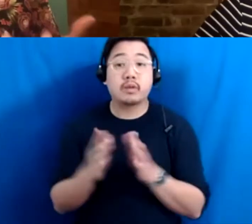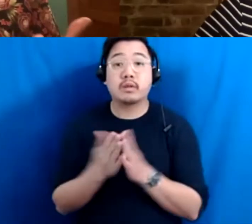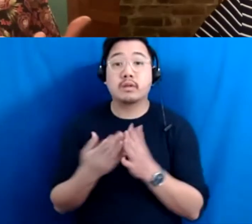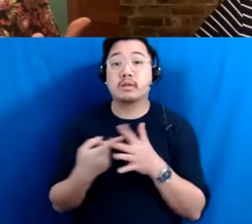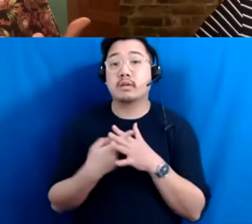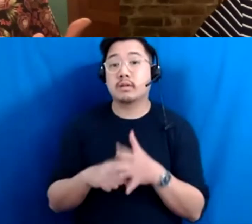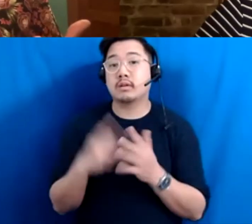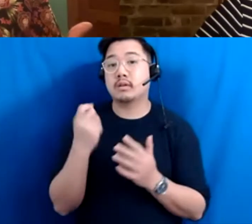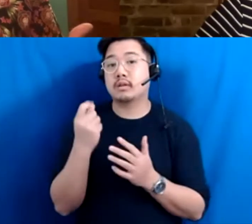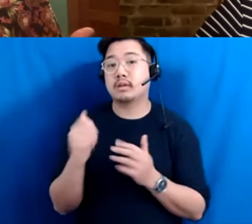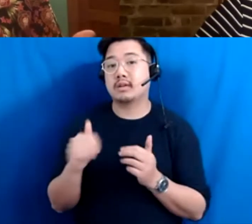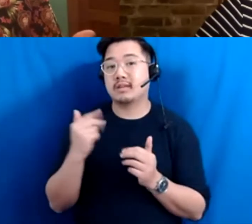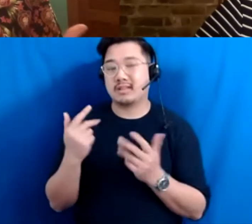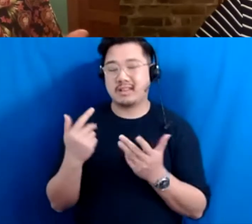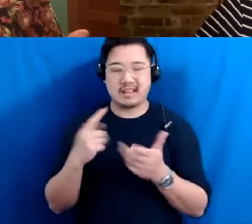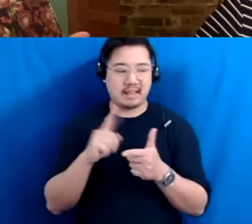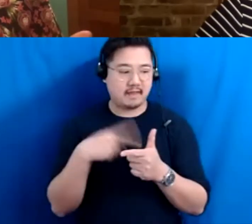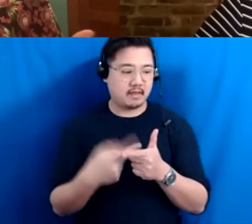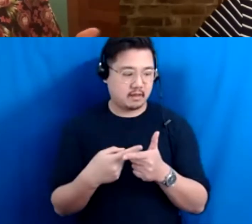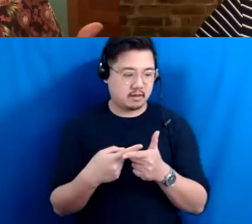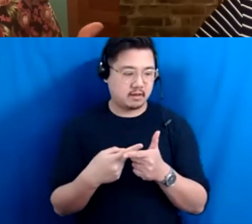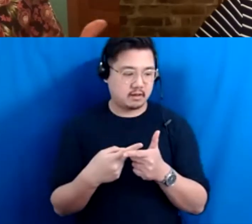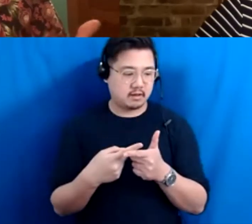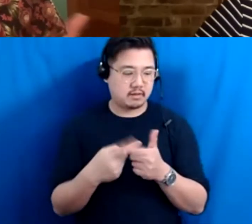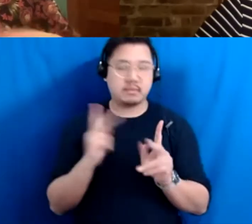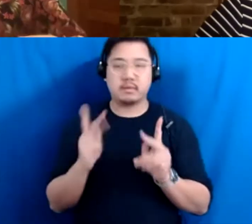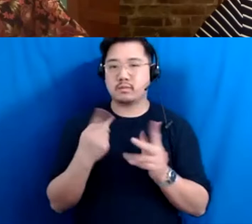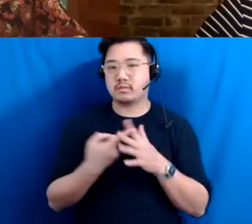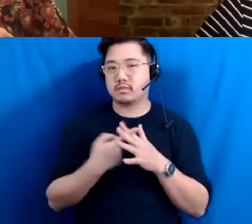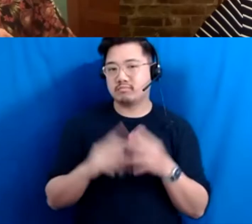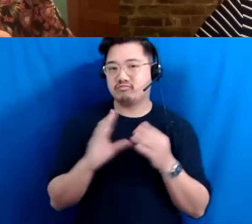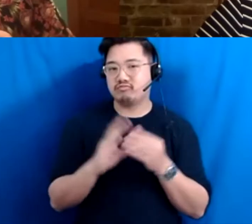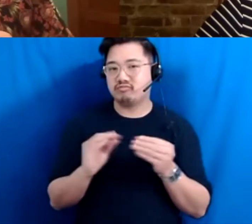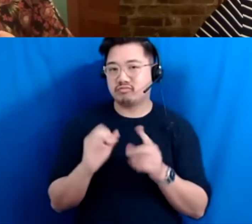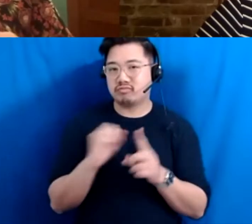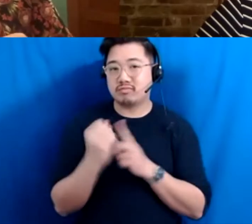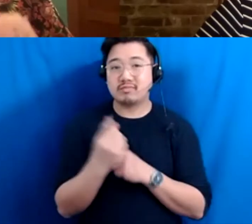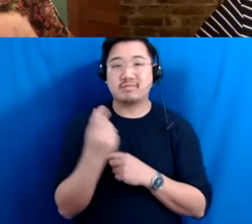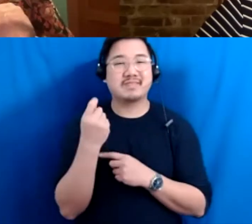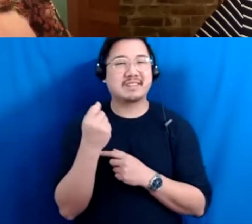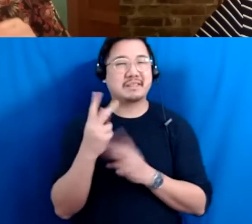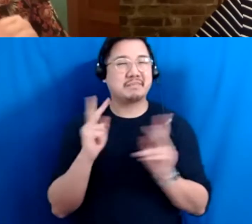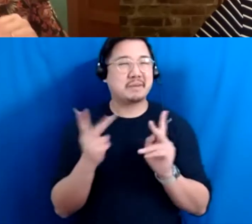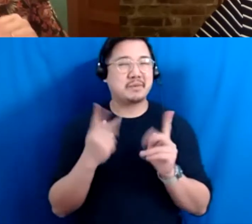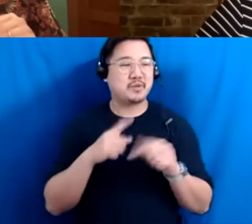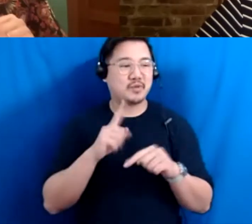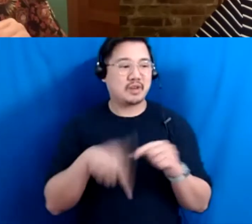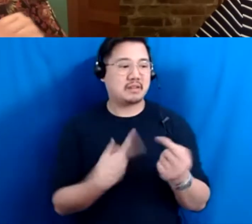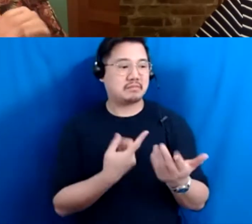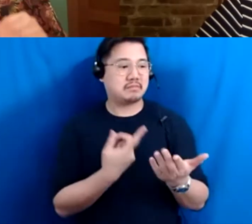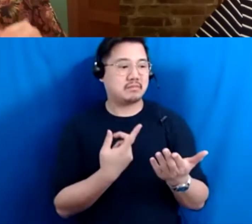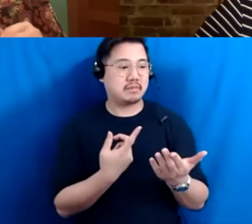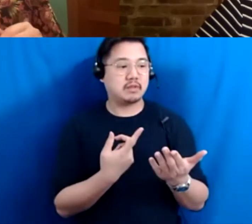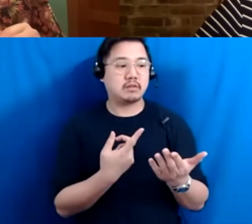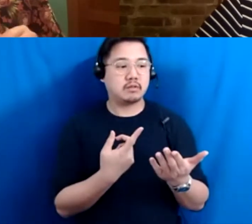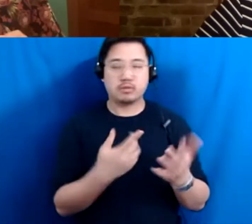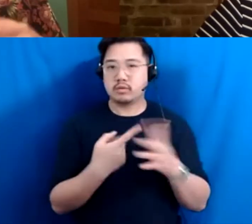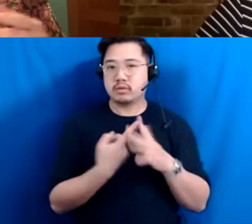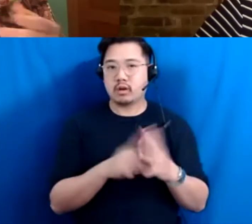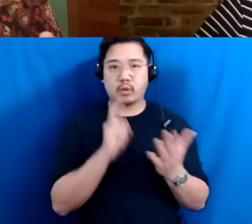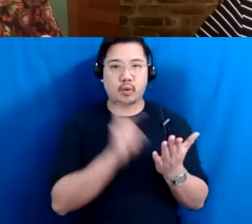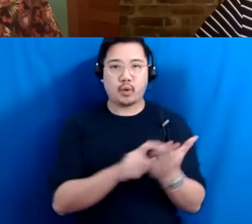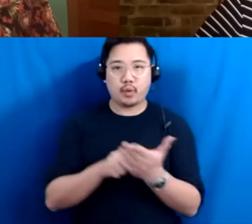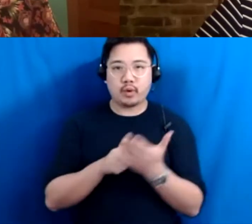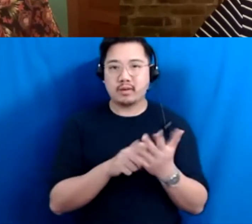by others. And that's the point at which they're no longer invisible. They become highly visible. And I think that's the visibility